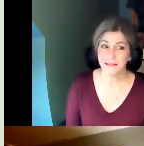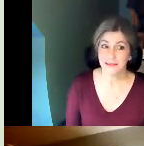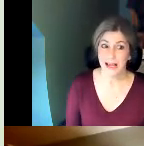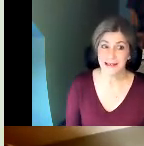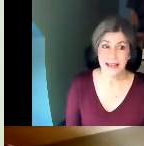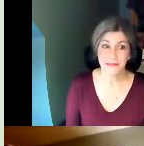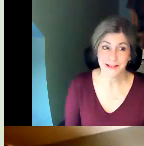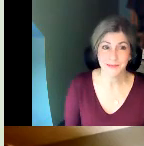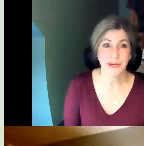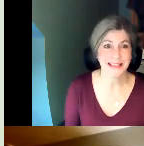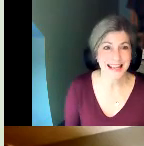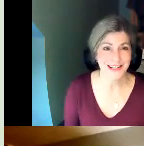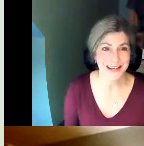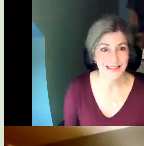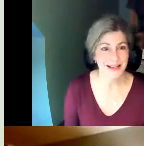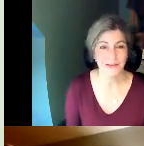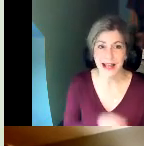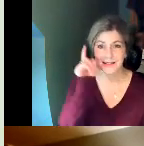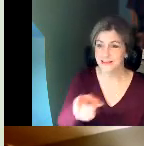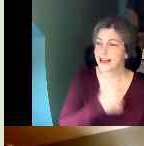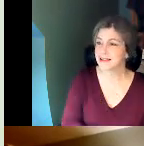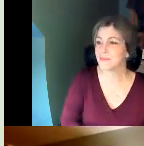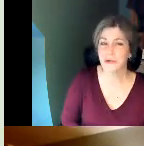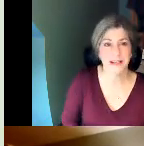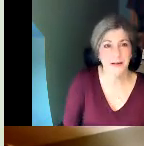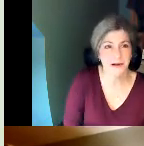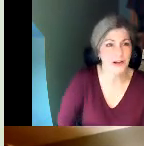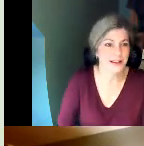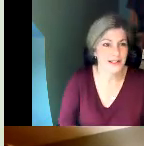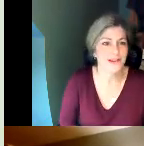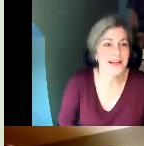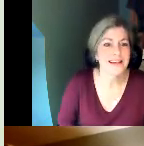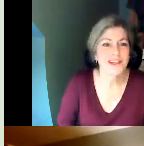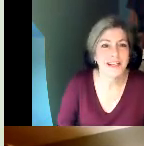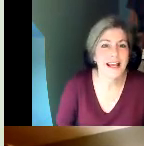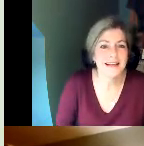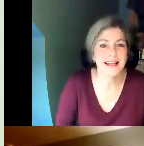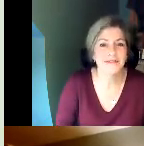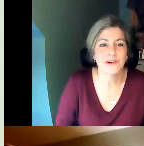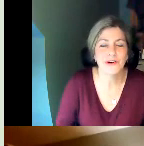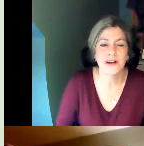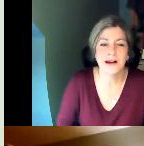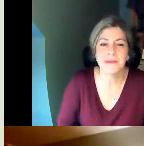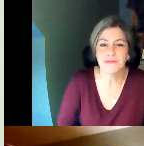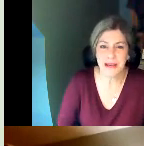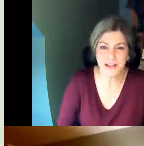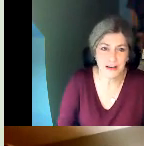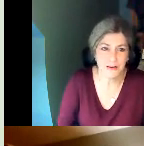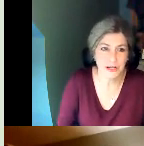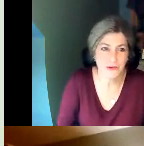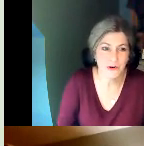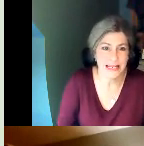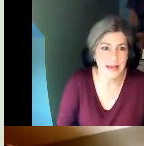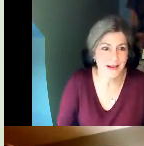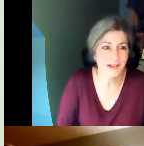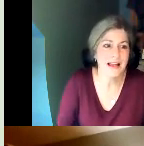really like Devin's presentation and think that's the person I want to talk to, she has left her information here